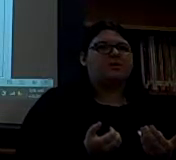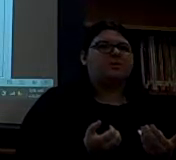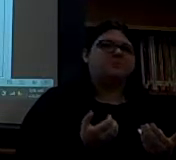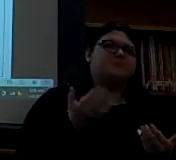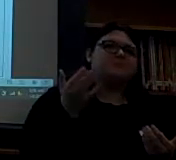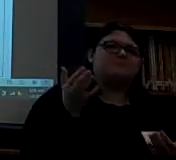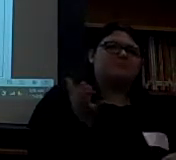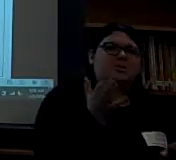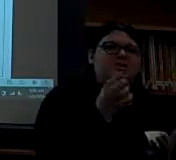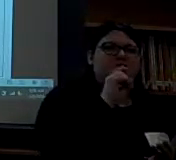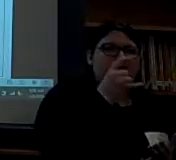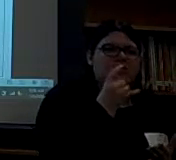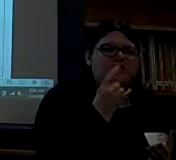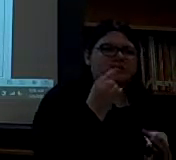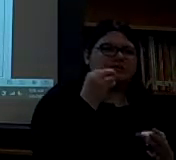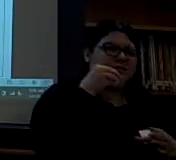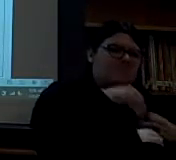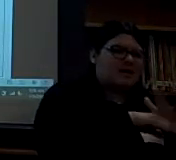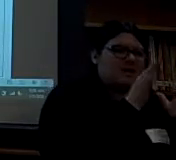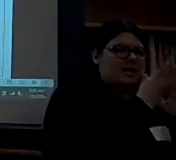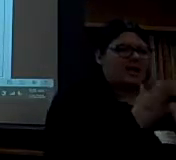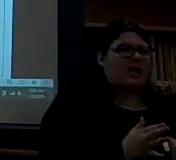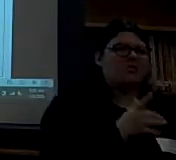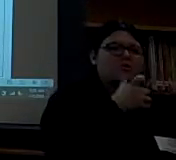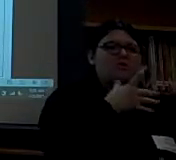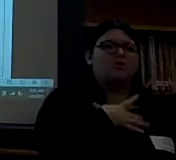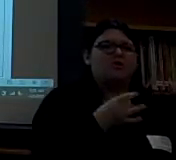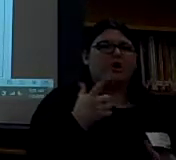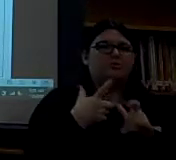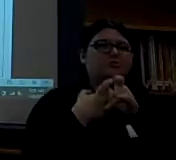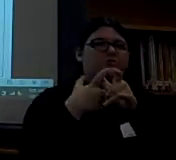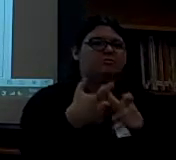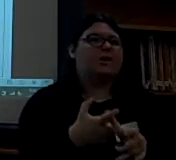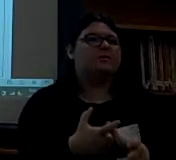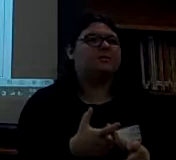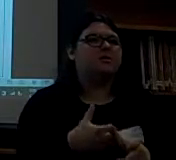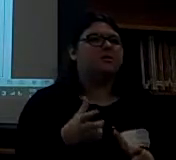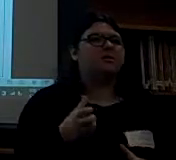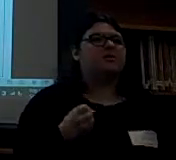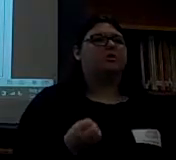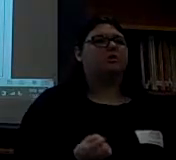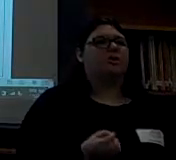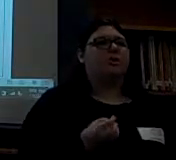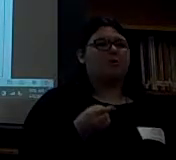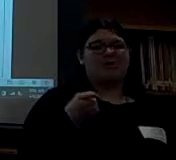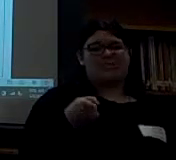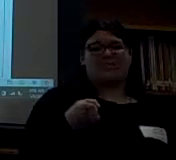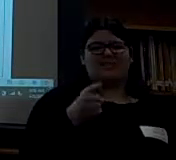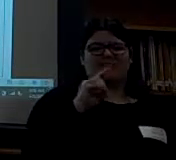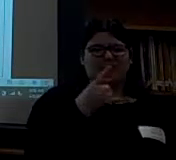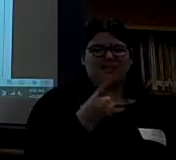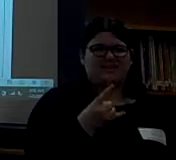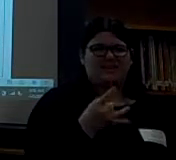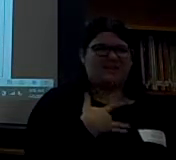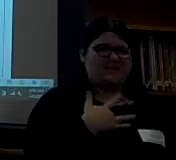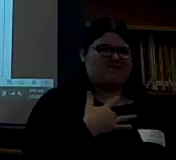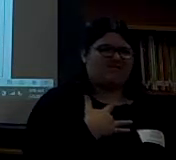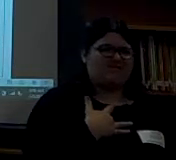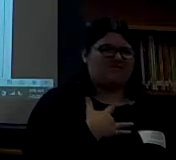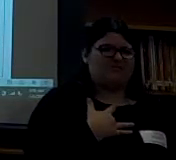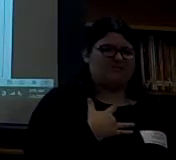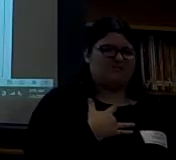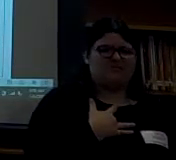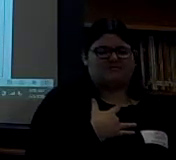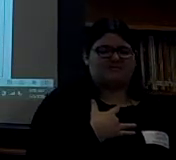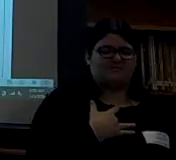like we have five kids. That one may feel ganged up on for whatever reason, likes to remove himself from